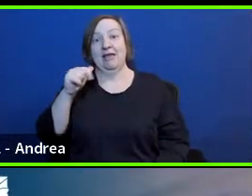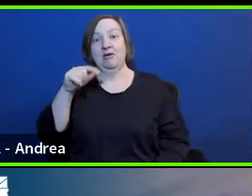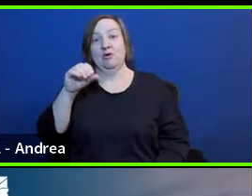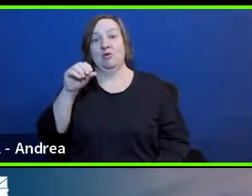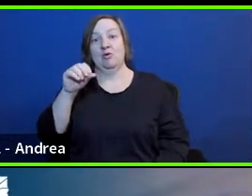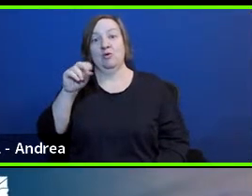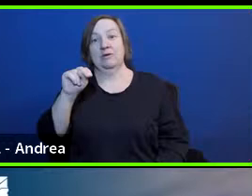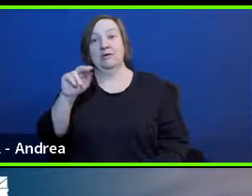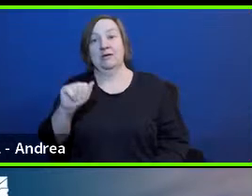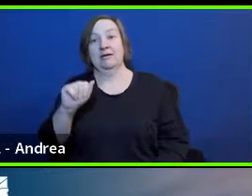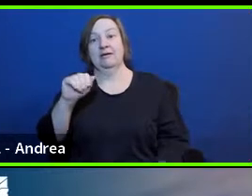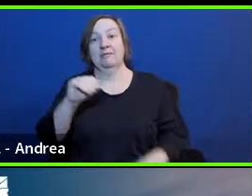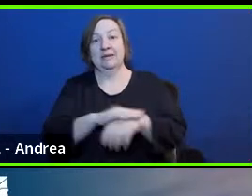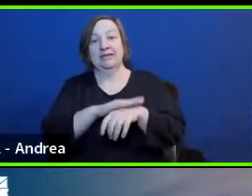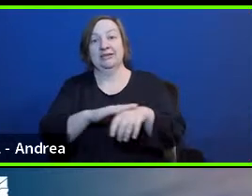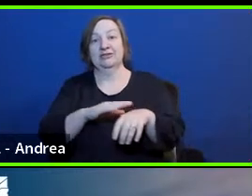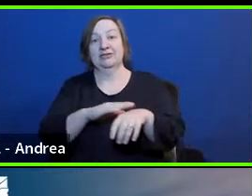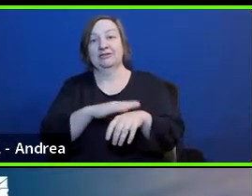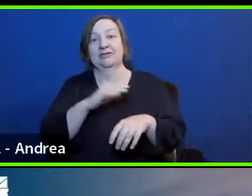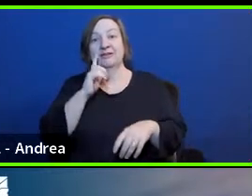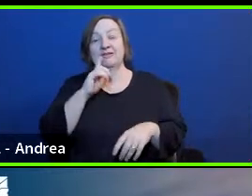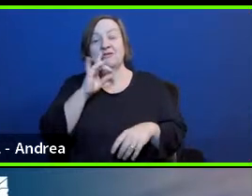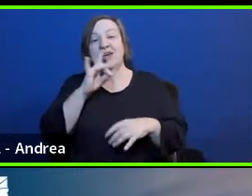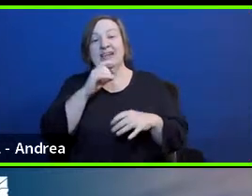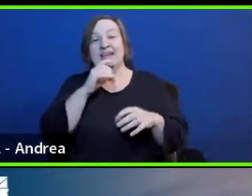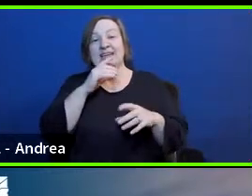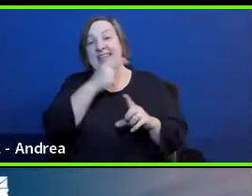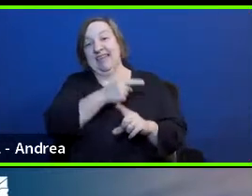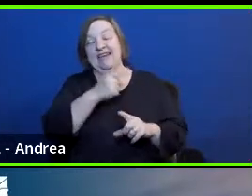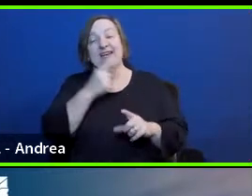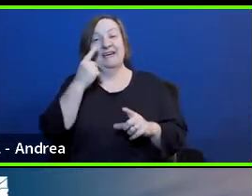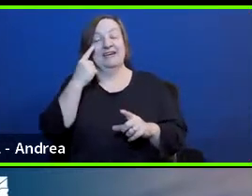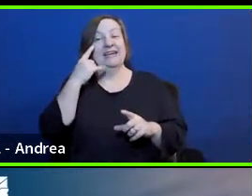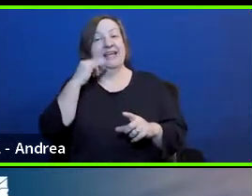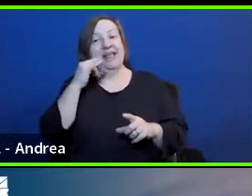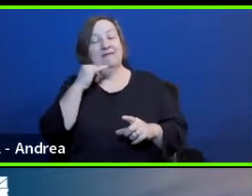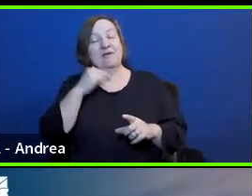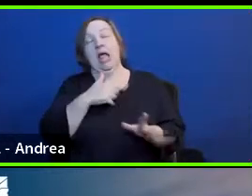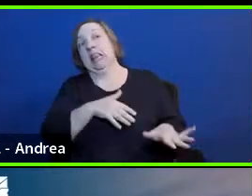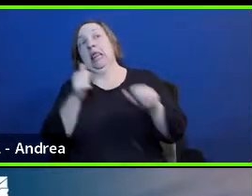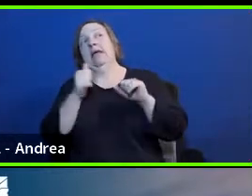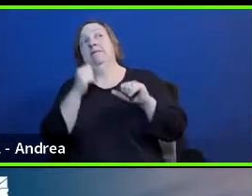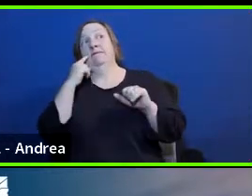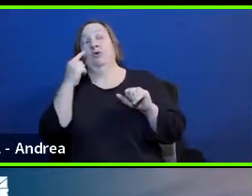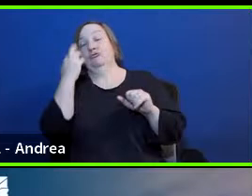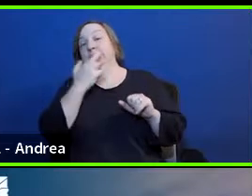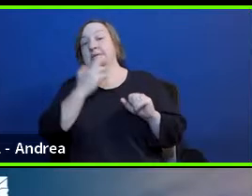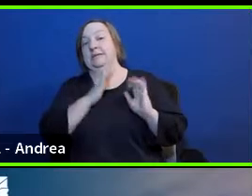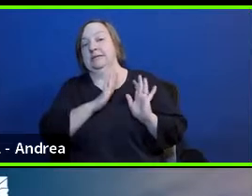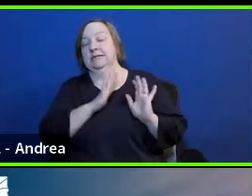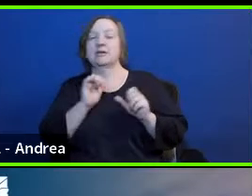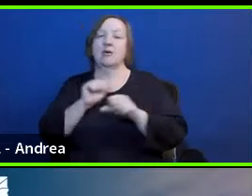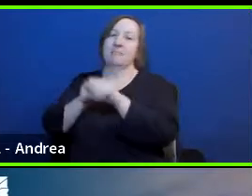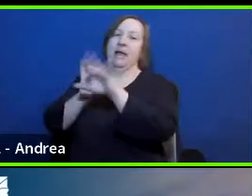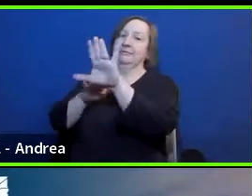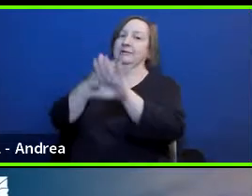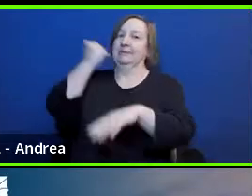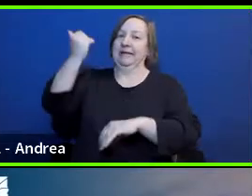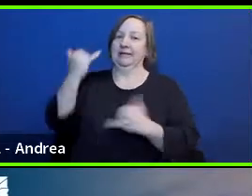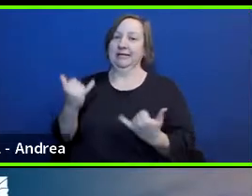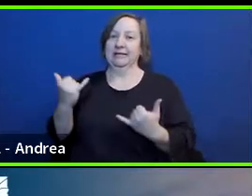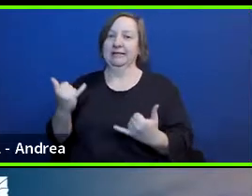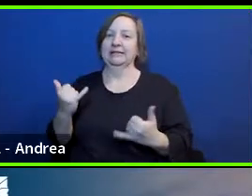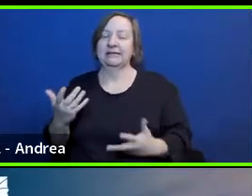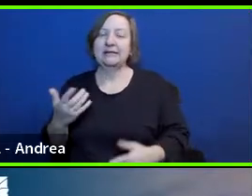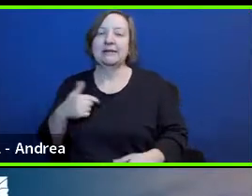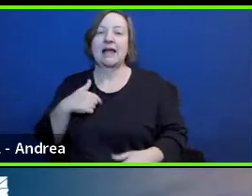in California, and I left on purpose. So mountains for sure for me. I'm a huge